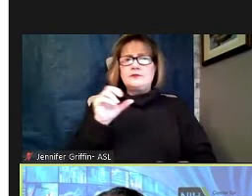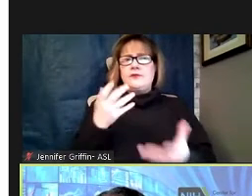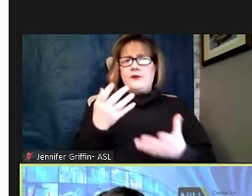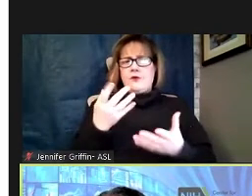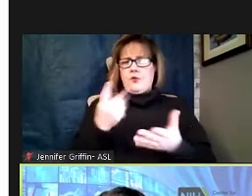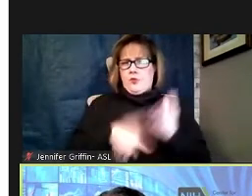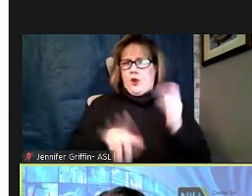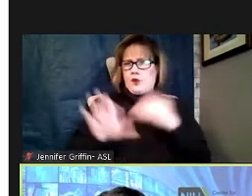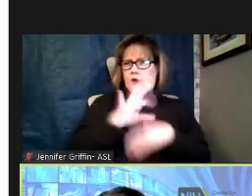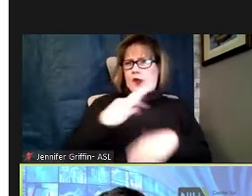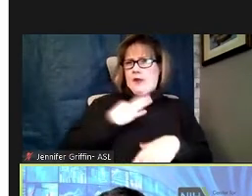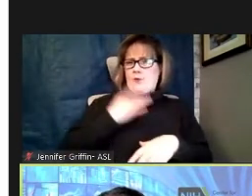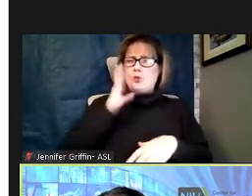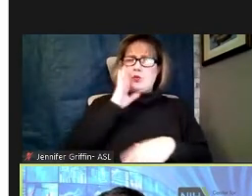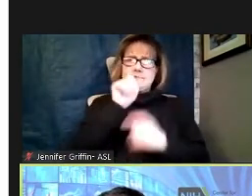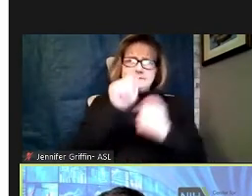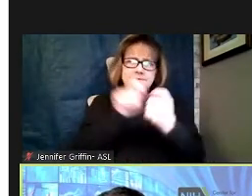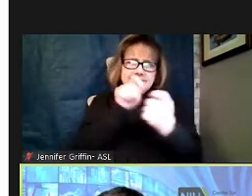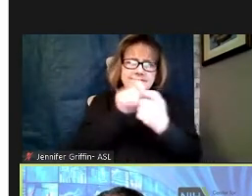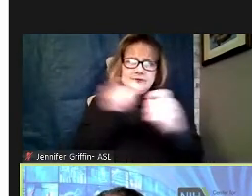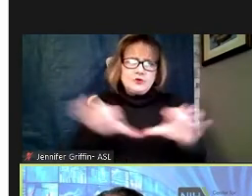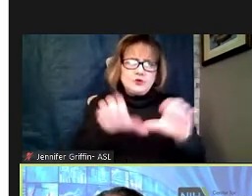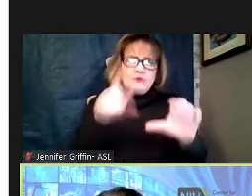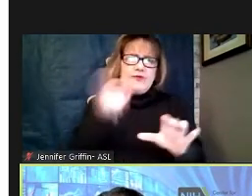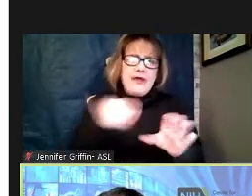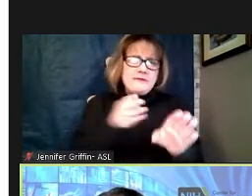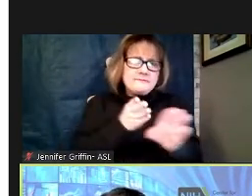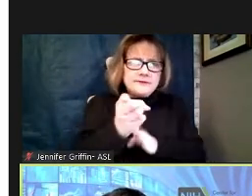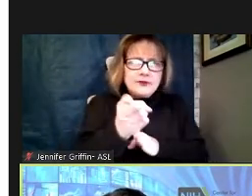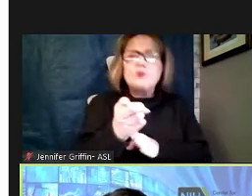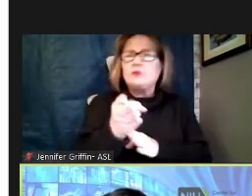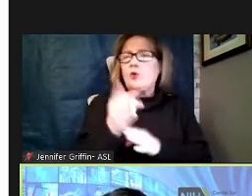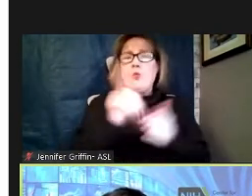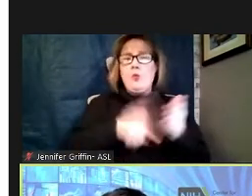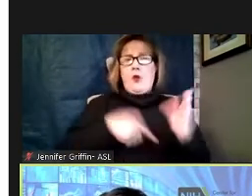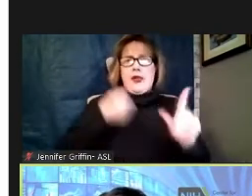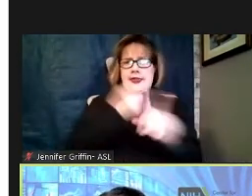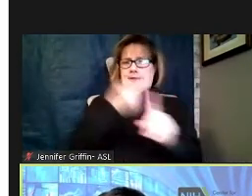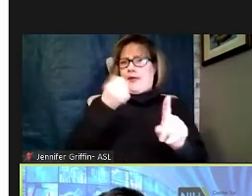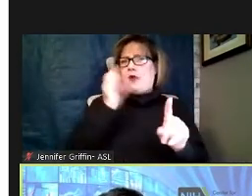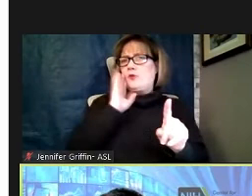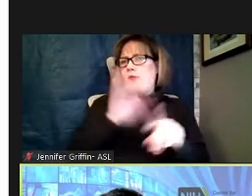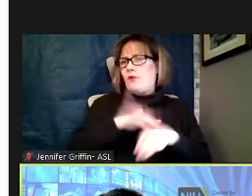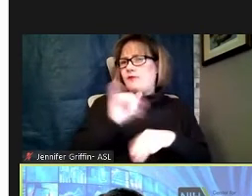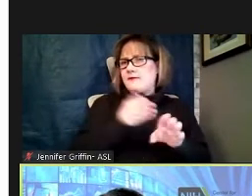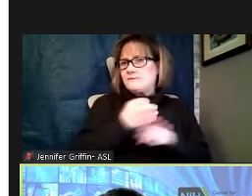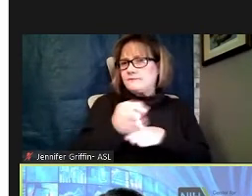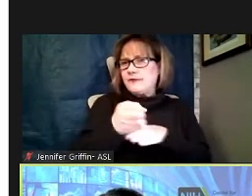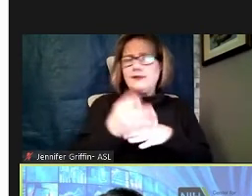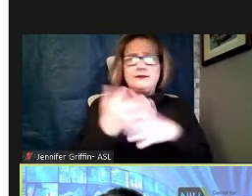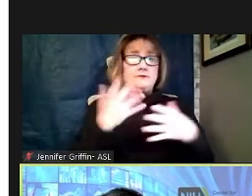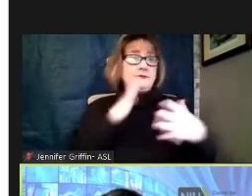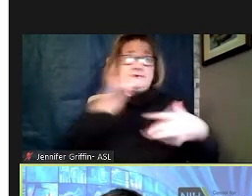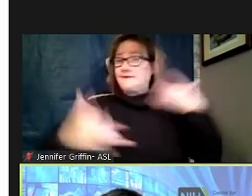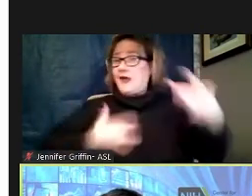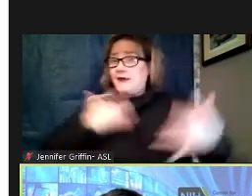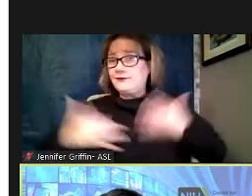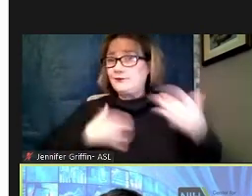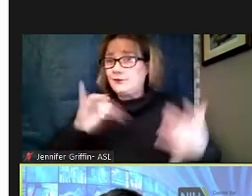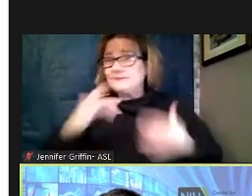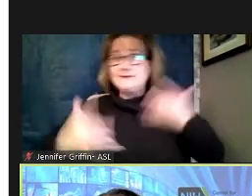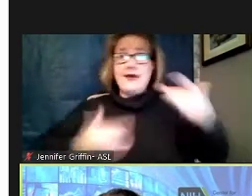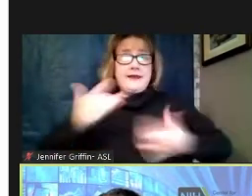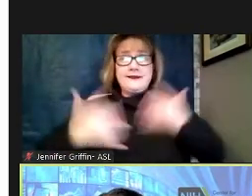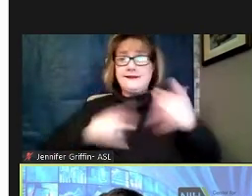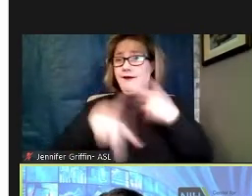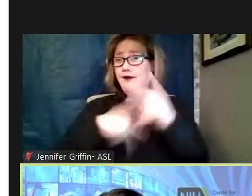what your application will specifically do for the field and what its impact will be on the field. They're looking to be excited, right?